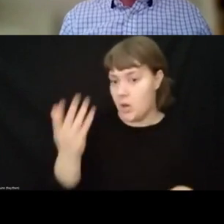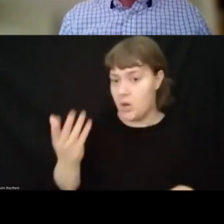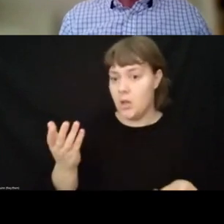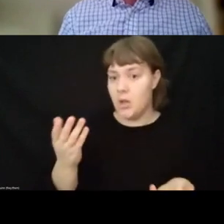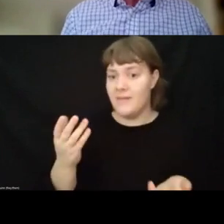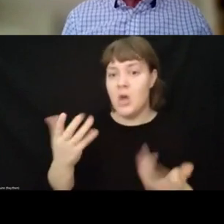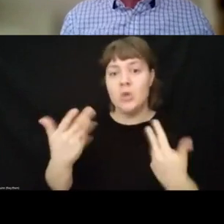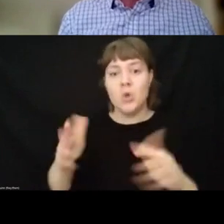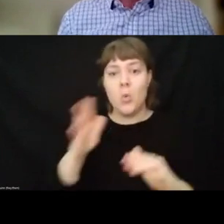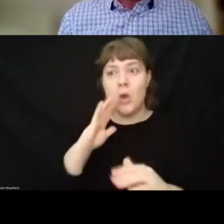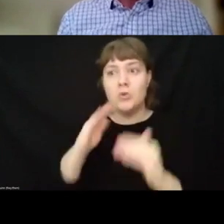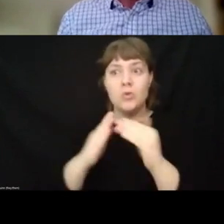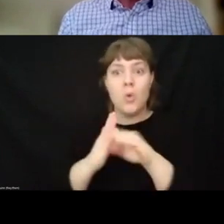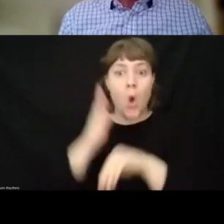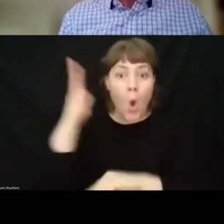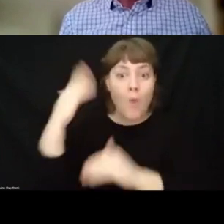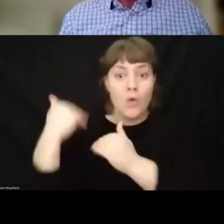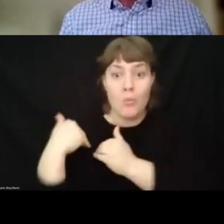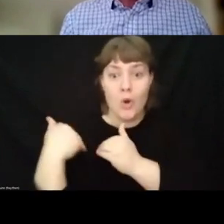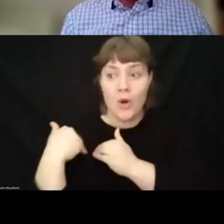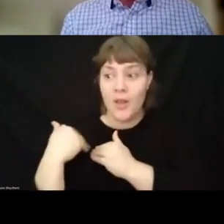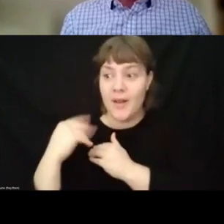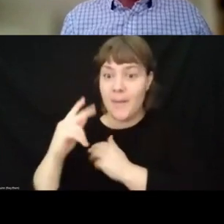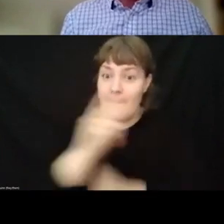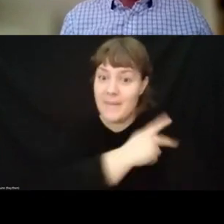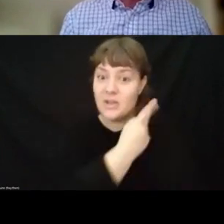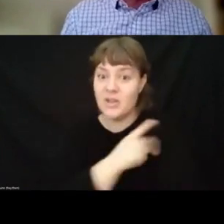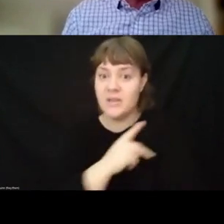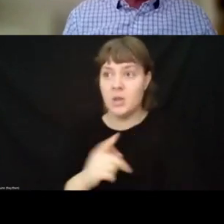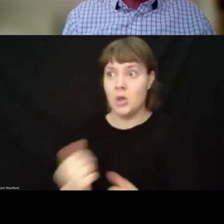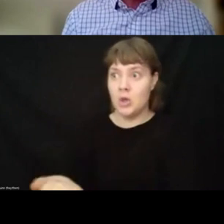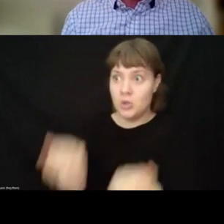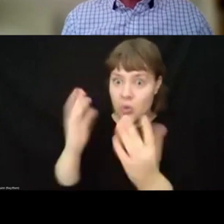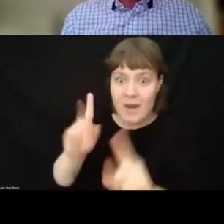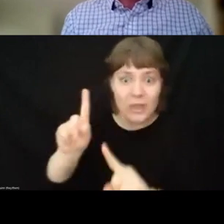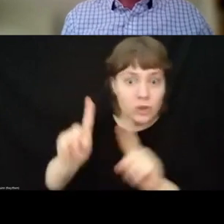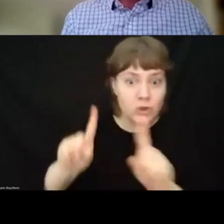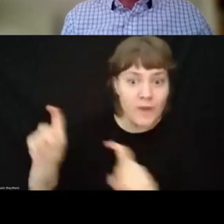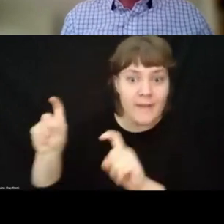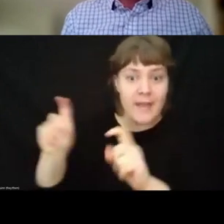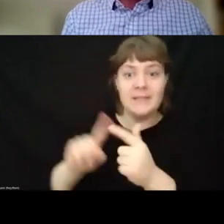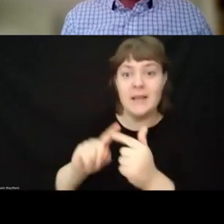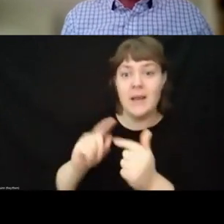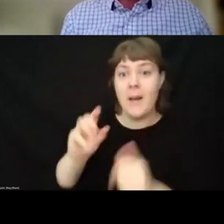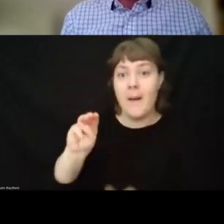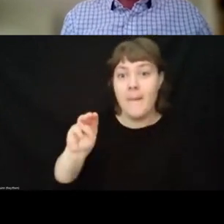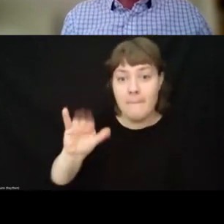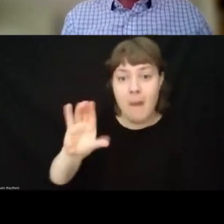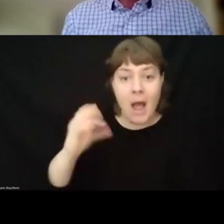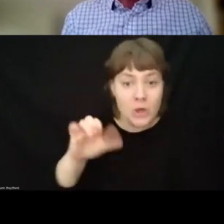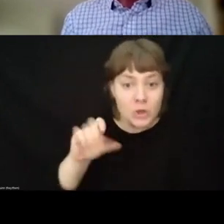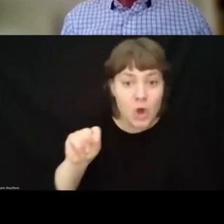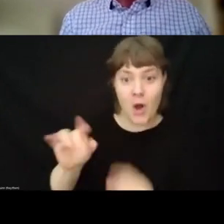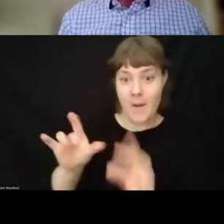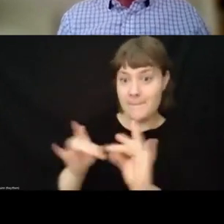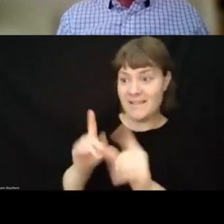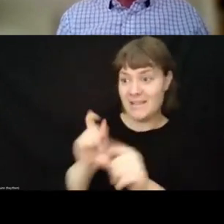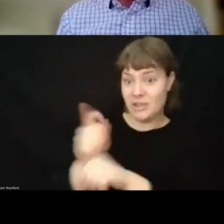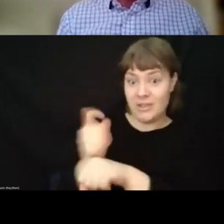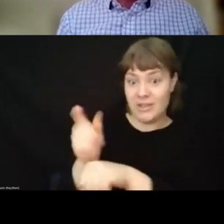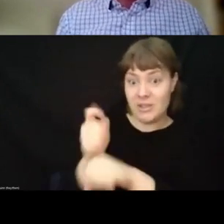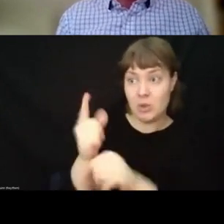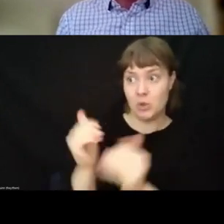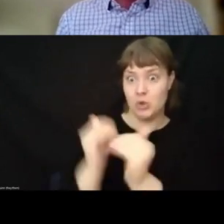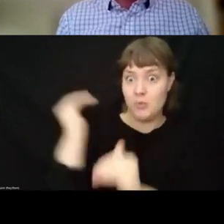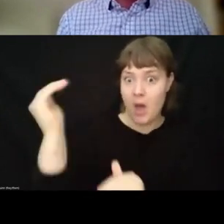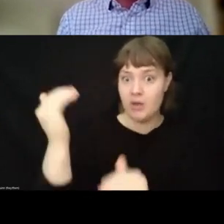to overburden patients with too many surveys, too many my chart messages, and other aspects where then we